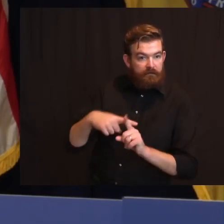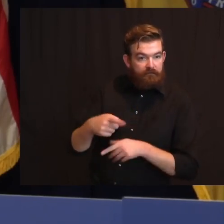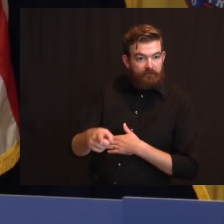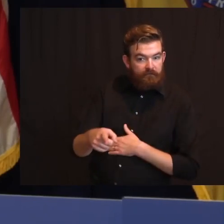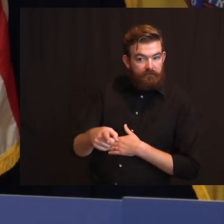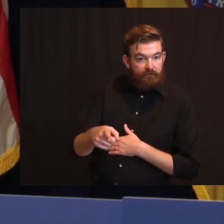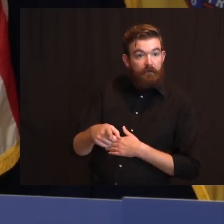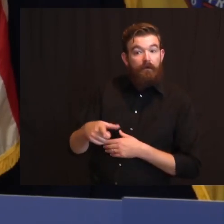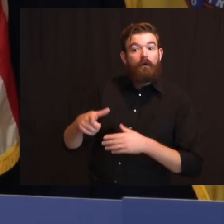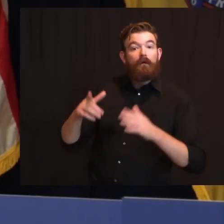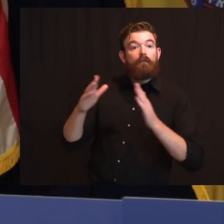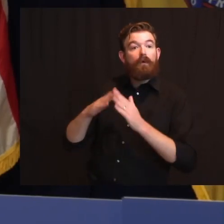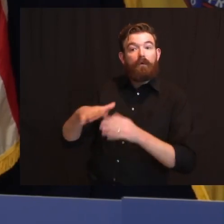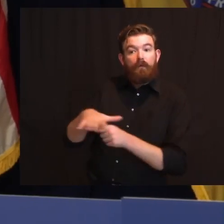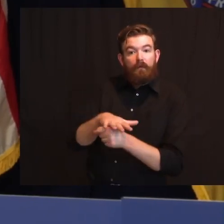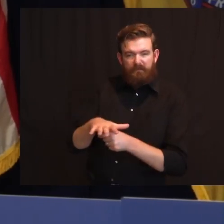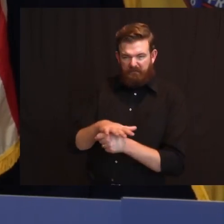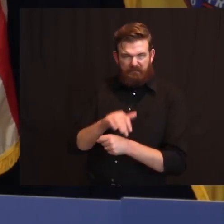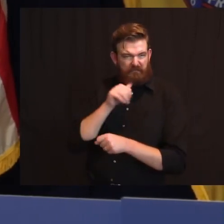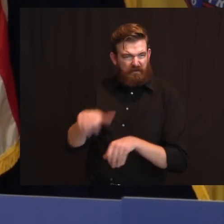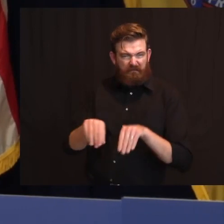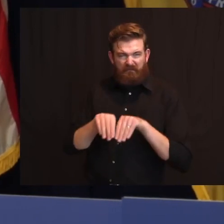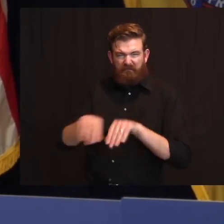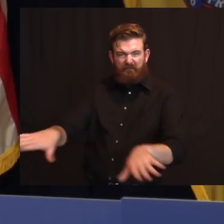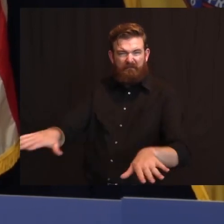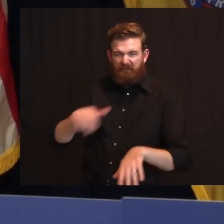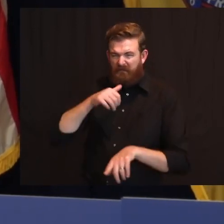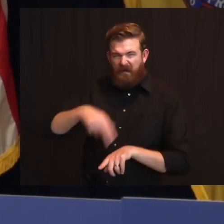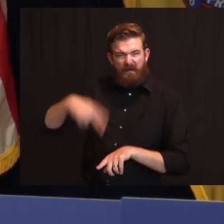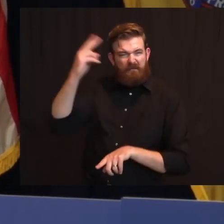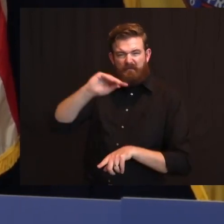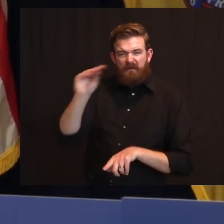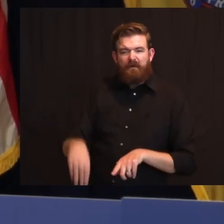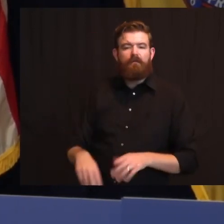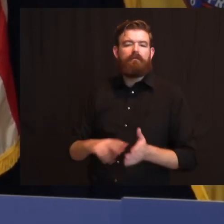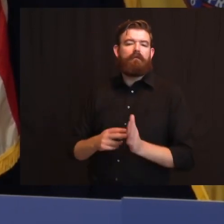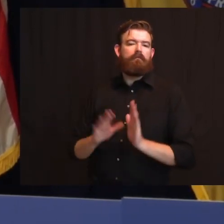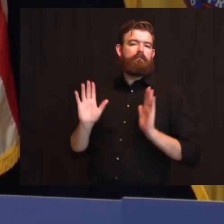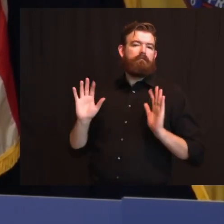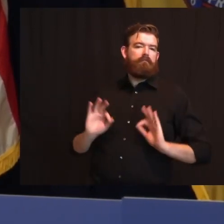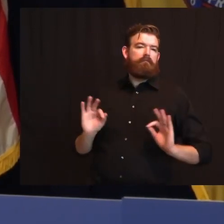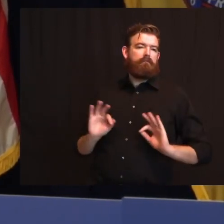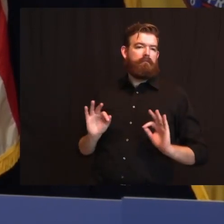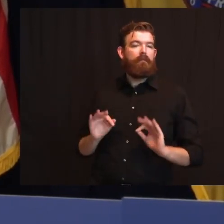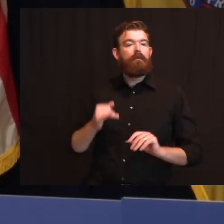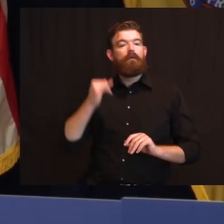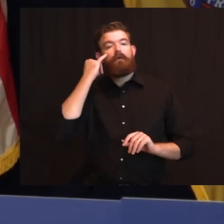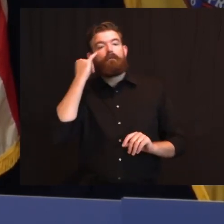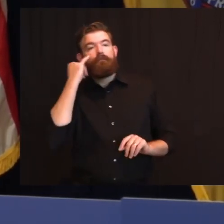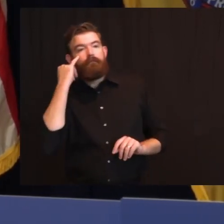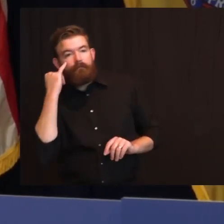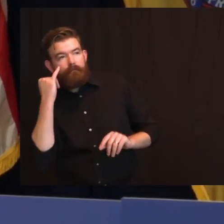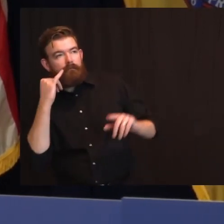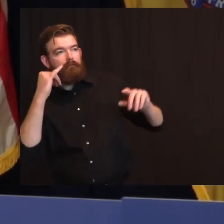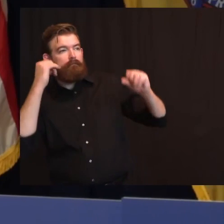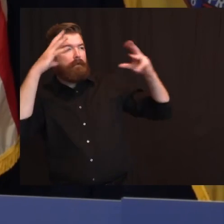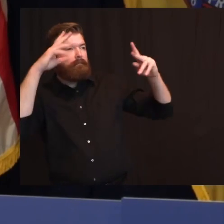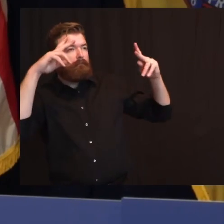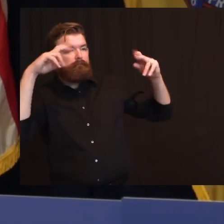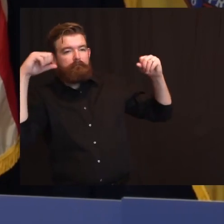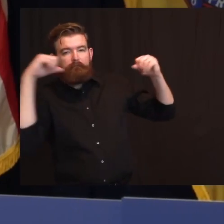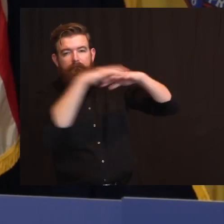as harshly as if you're in a much higher transmission community where the risk of that person actually having COVID is so much higher.